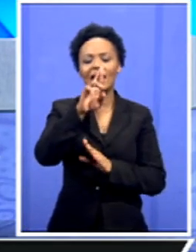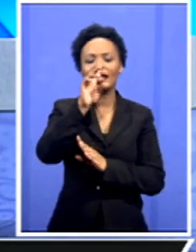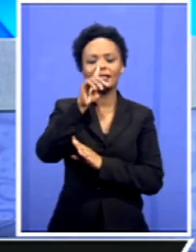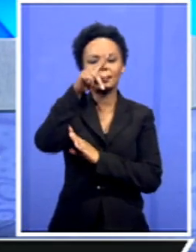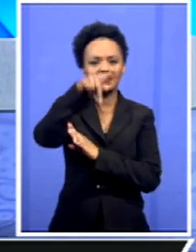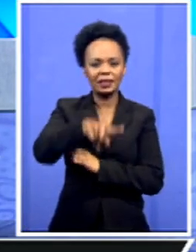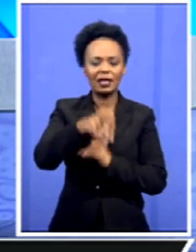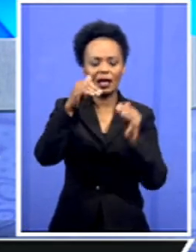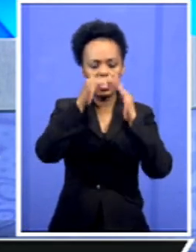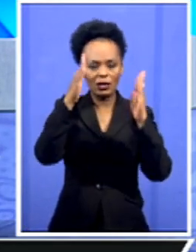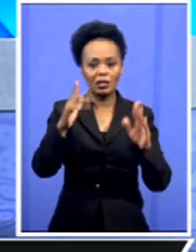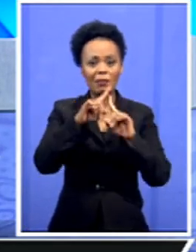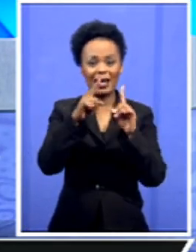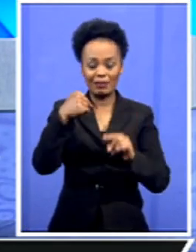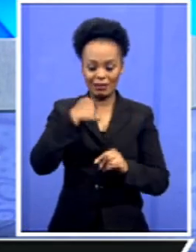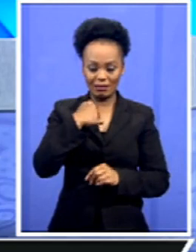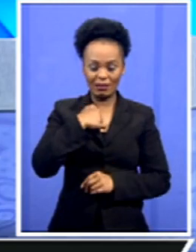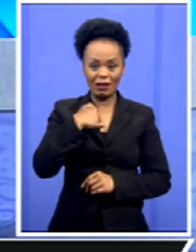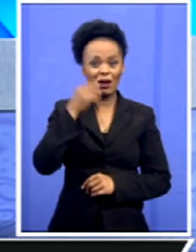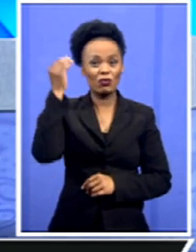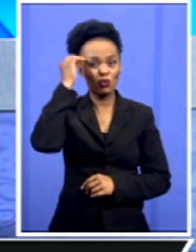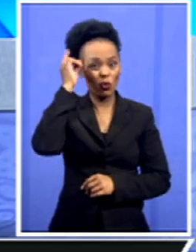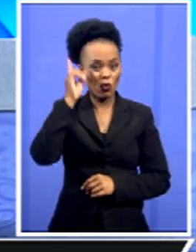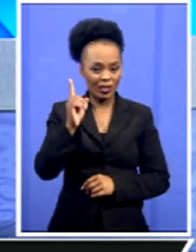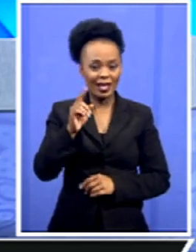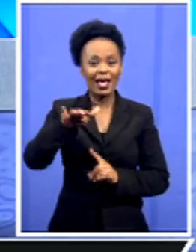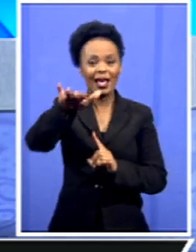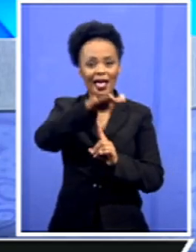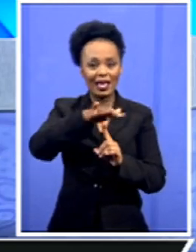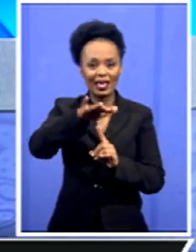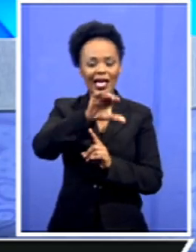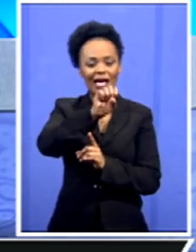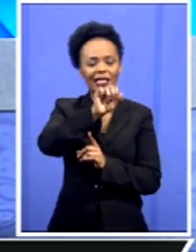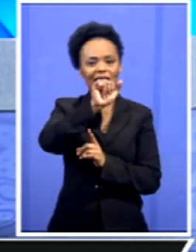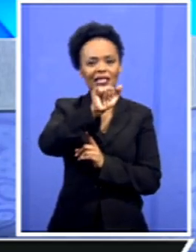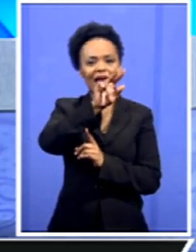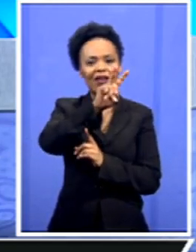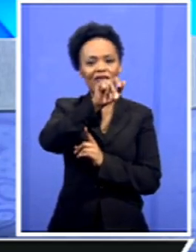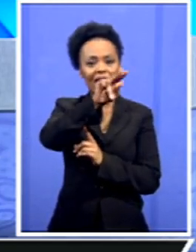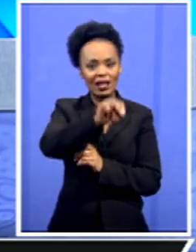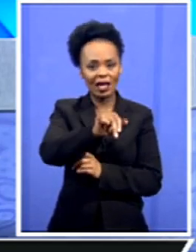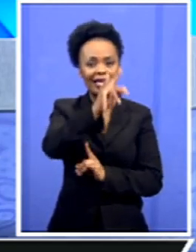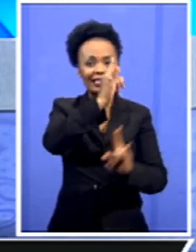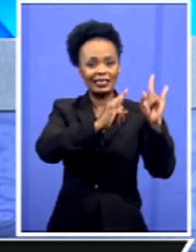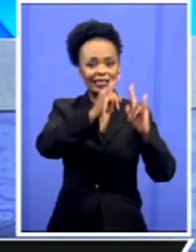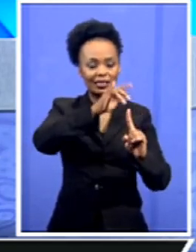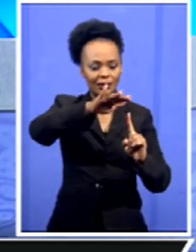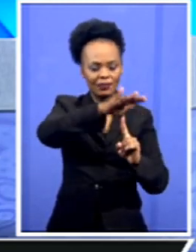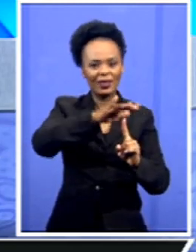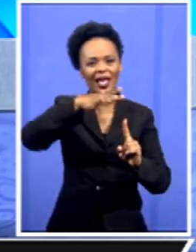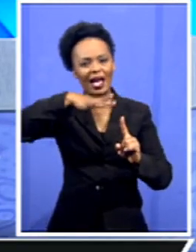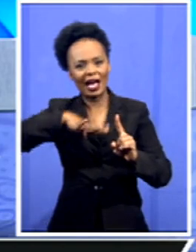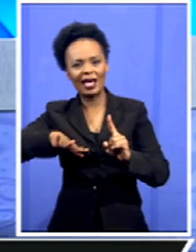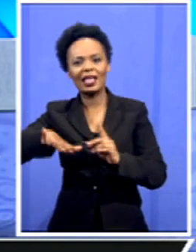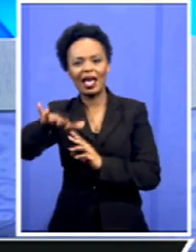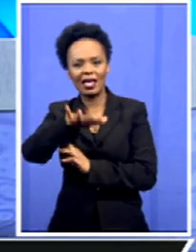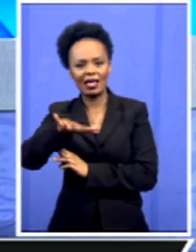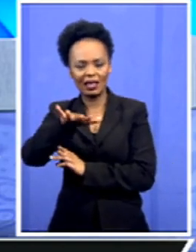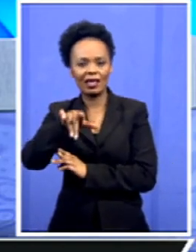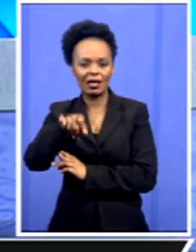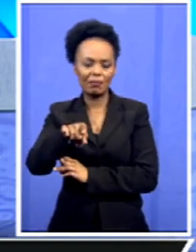But as far as I know, in those areas, Savannah City and the other areas, it's